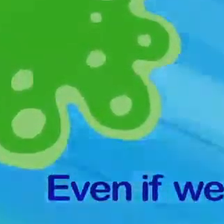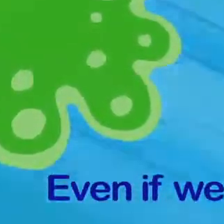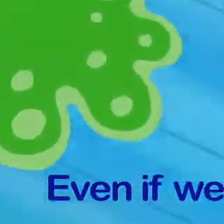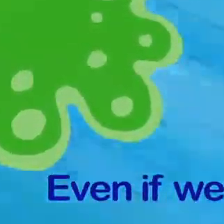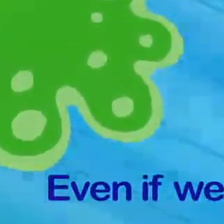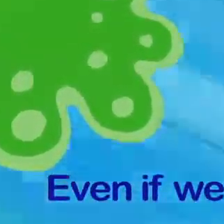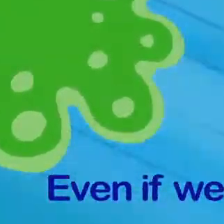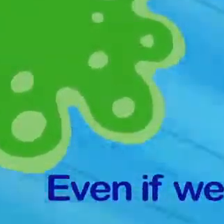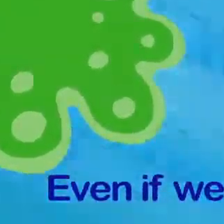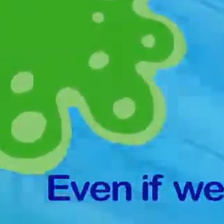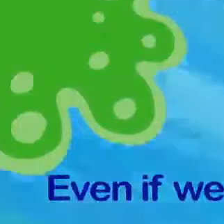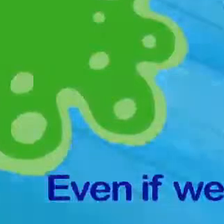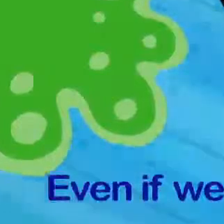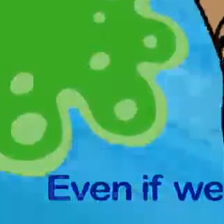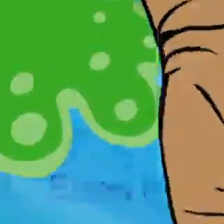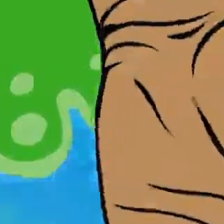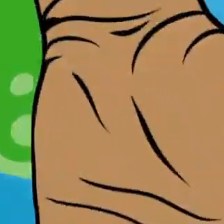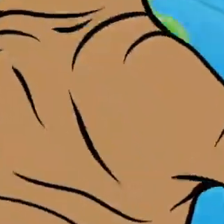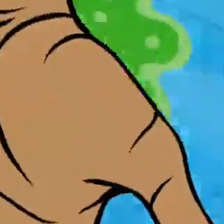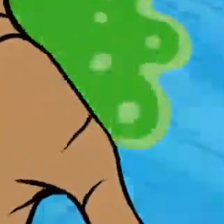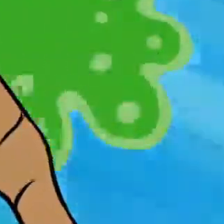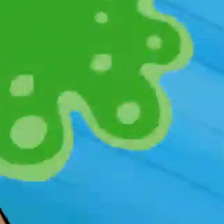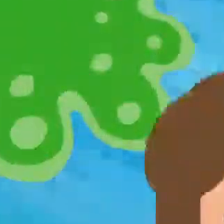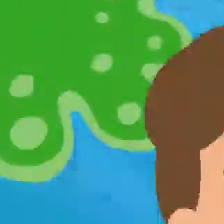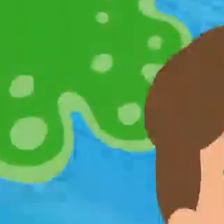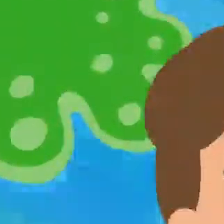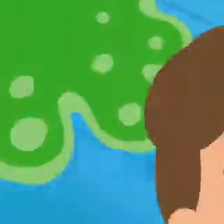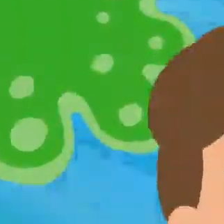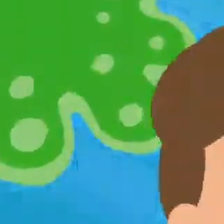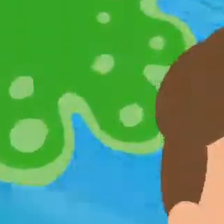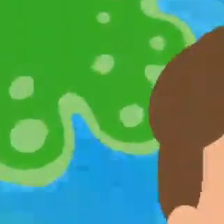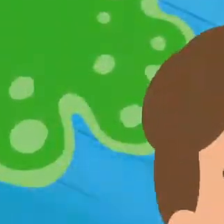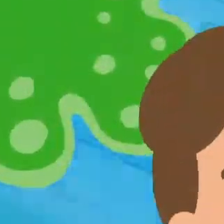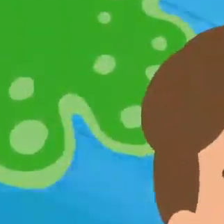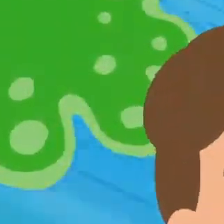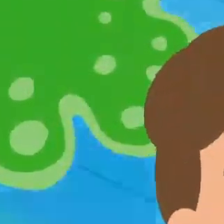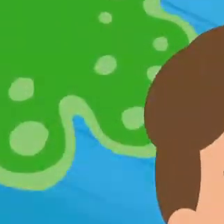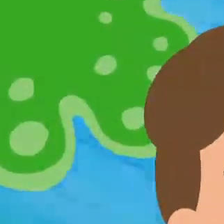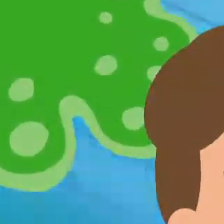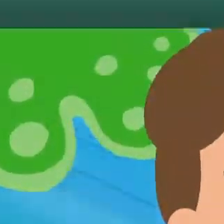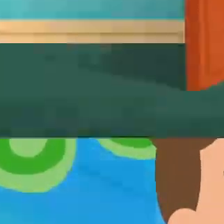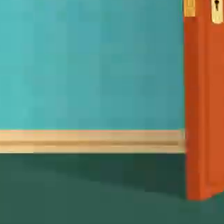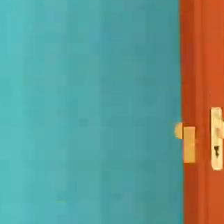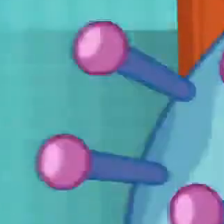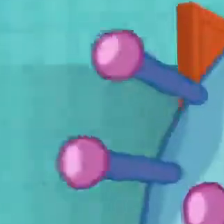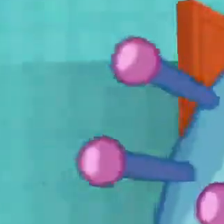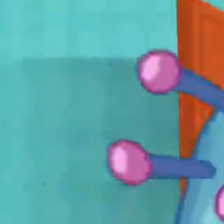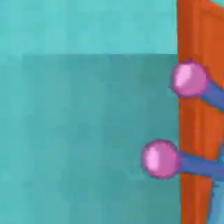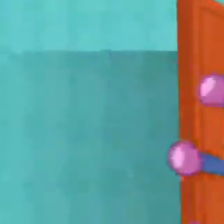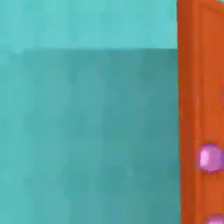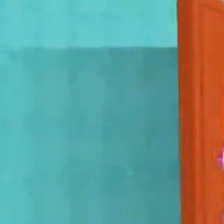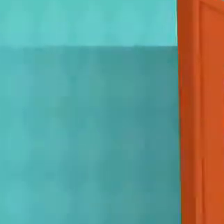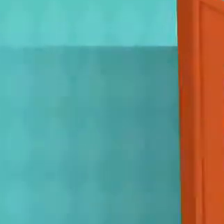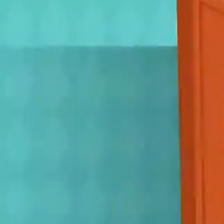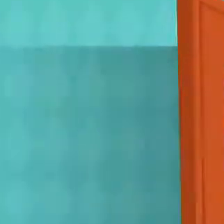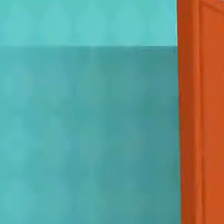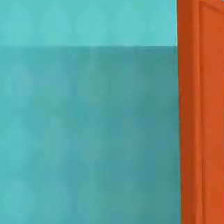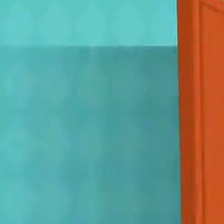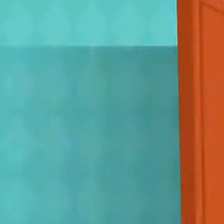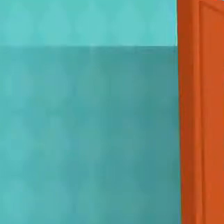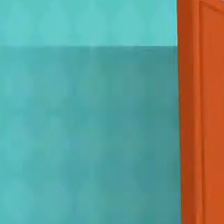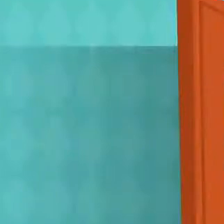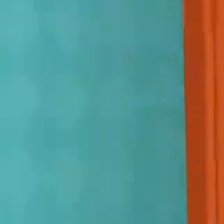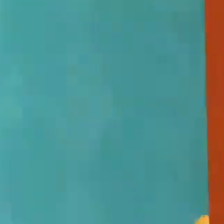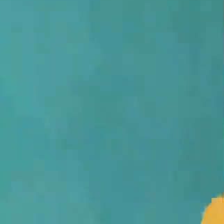people or things. What things? Well, if someone sneezes or coughs, the virus travels through the